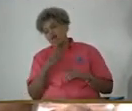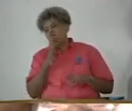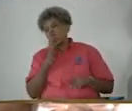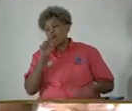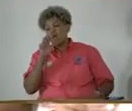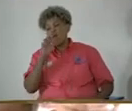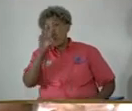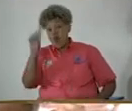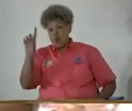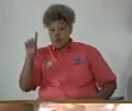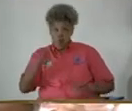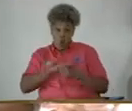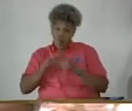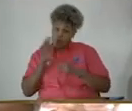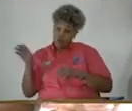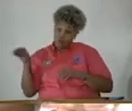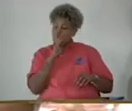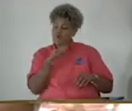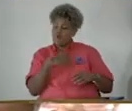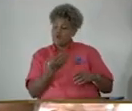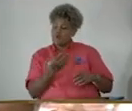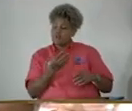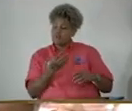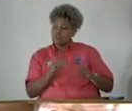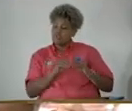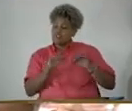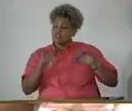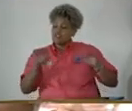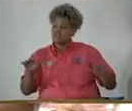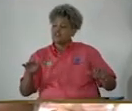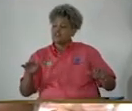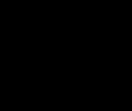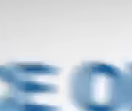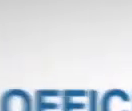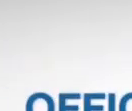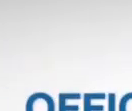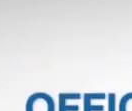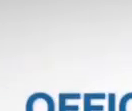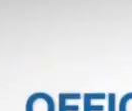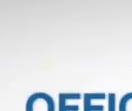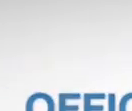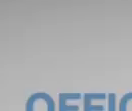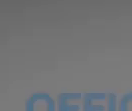from the Logwood plant, that the break in water distribution is minimized.